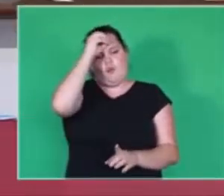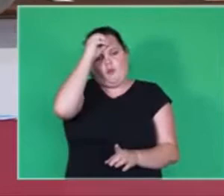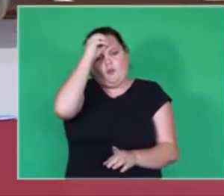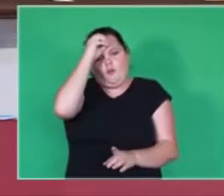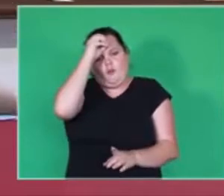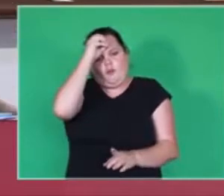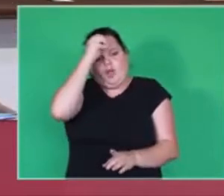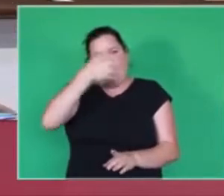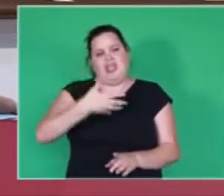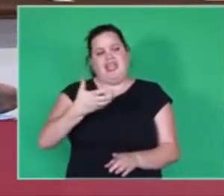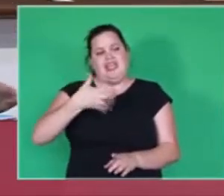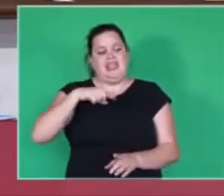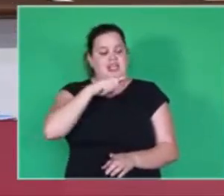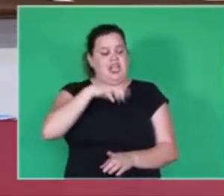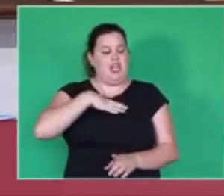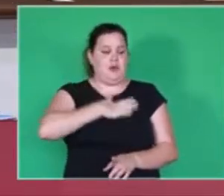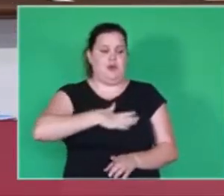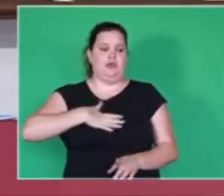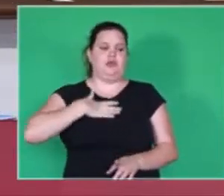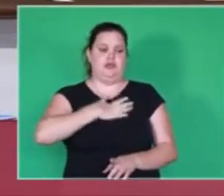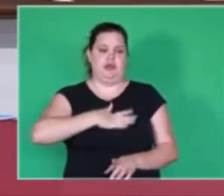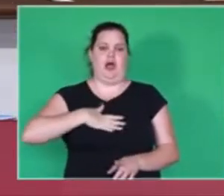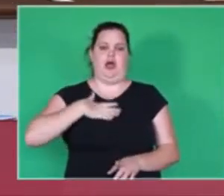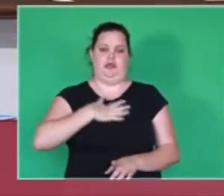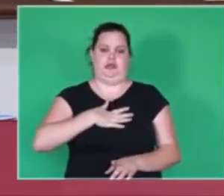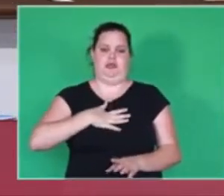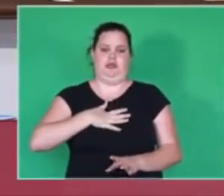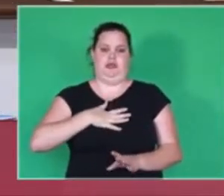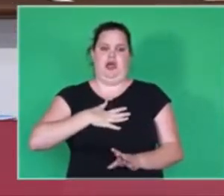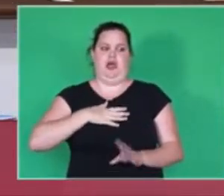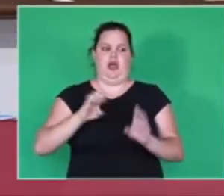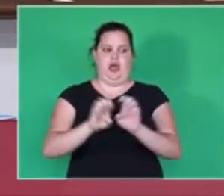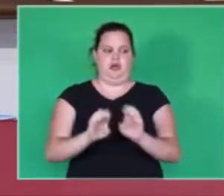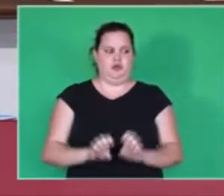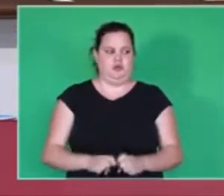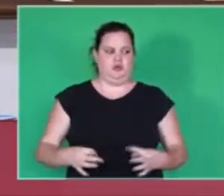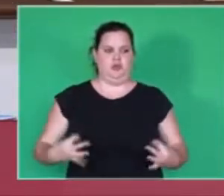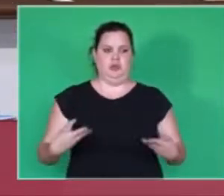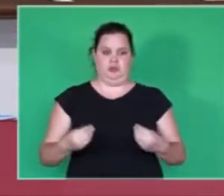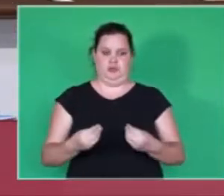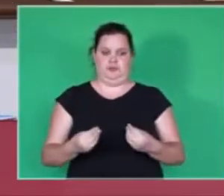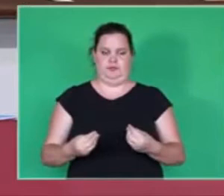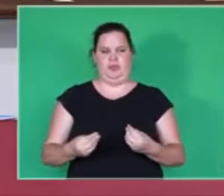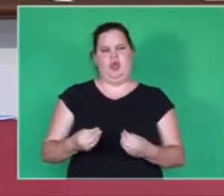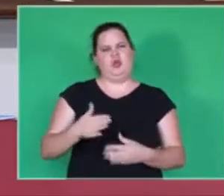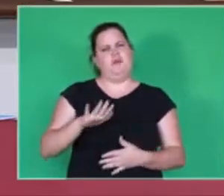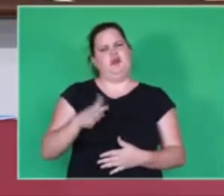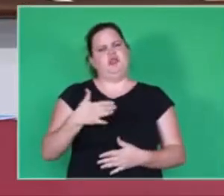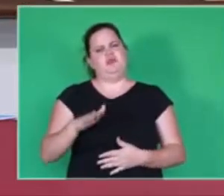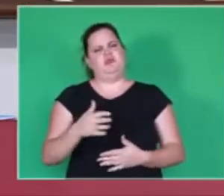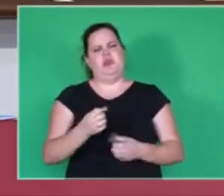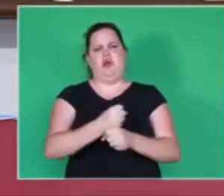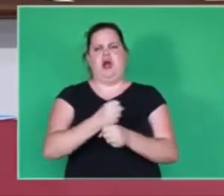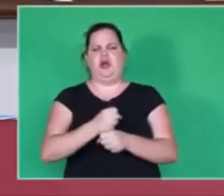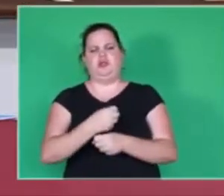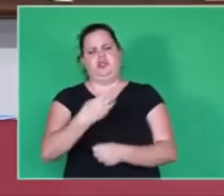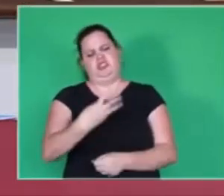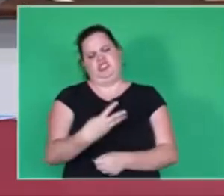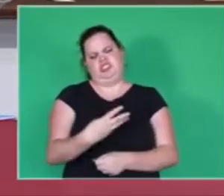naively to please that religious structure. When it came to